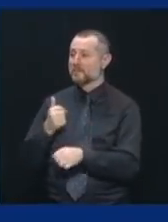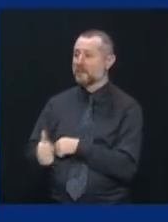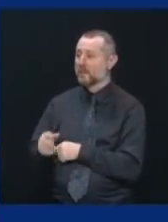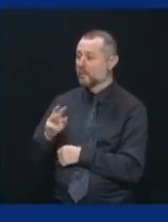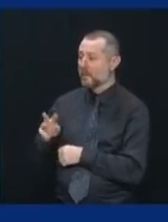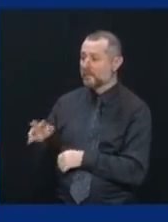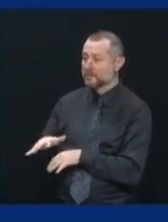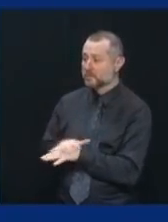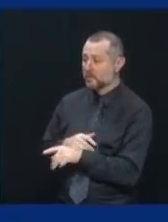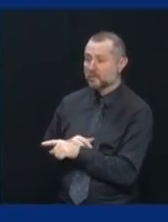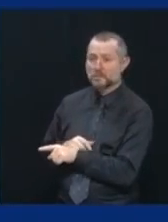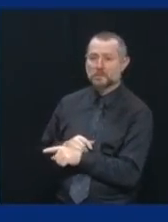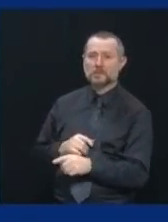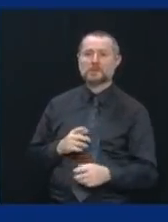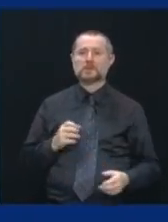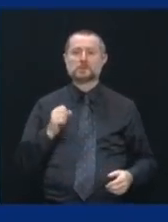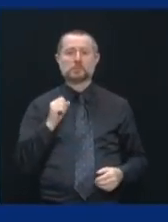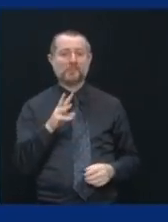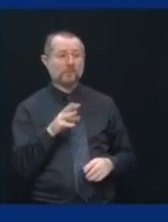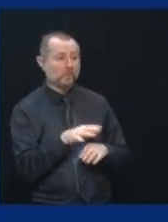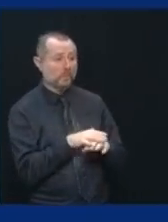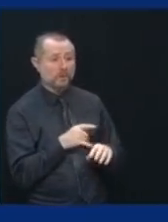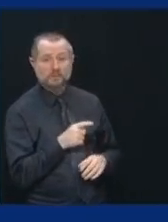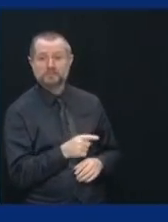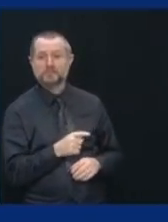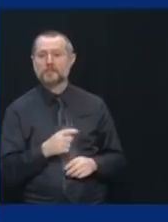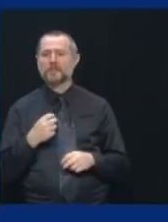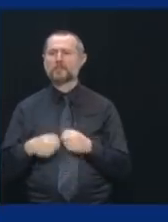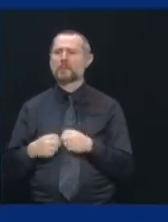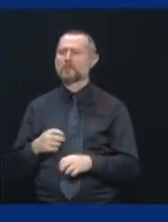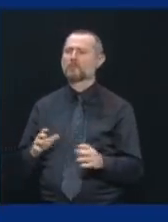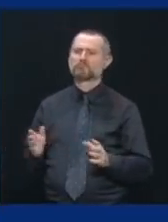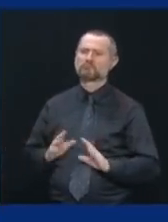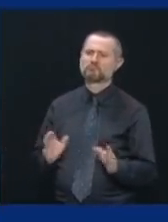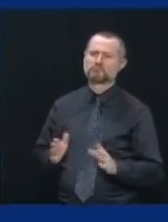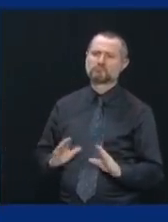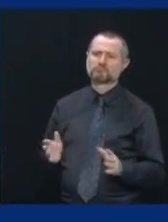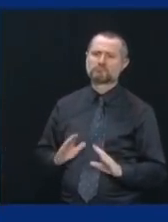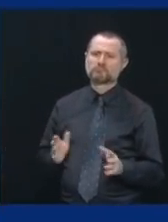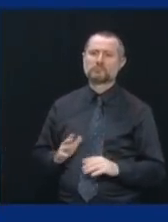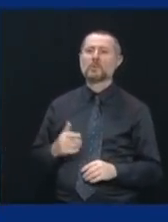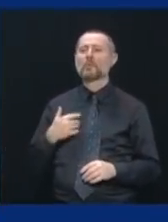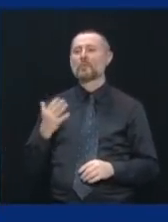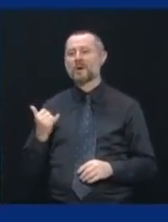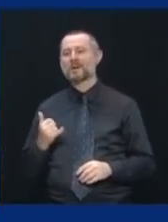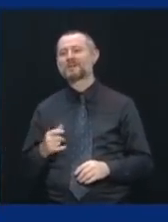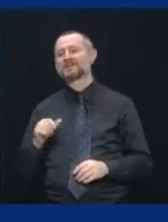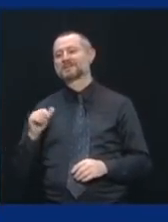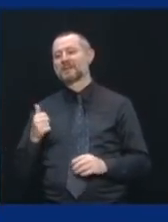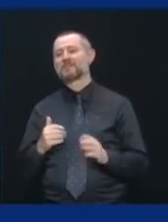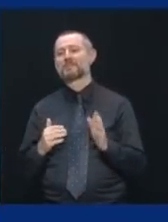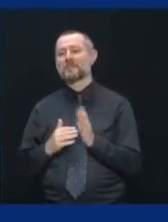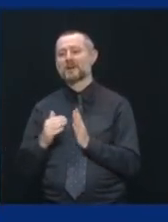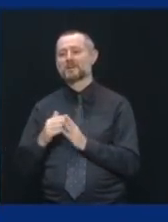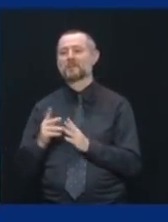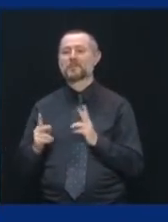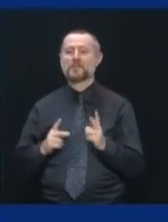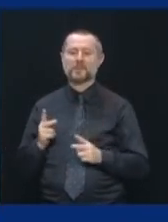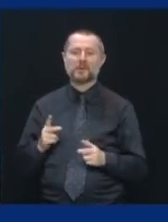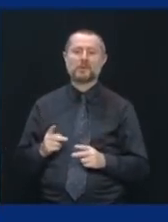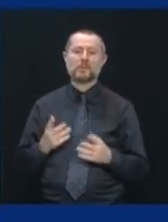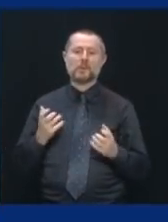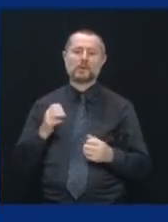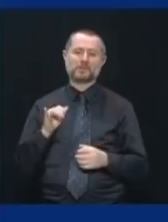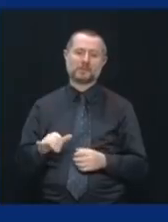a software problem or it's because you have 10 million people chasing